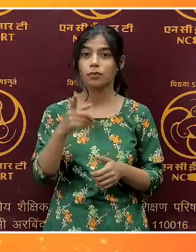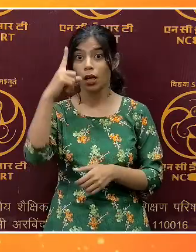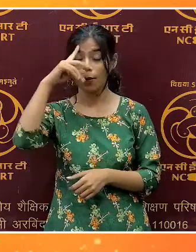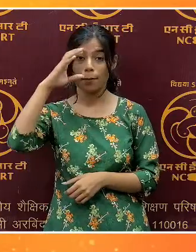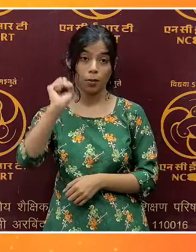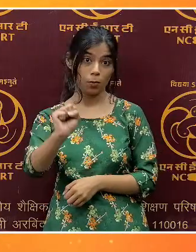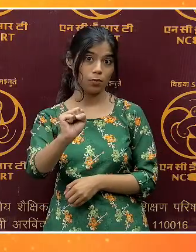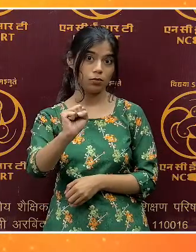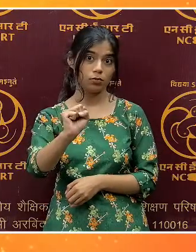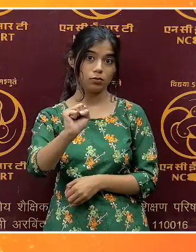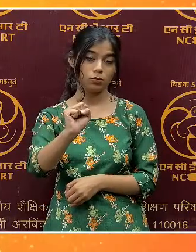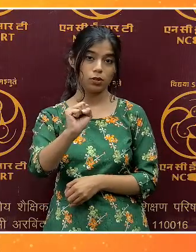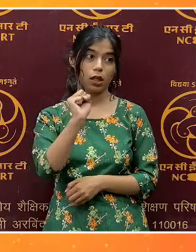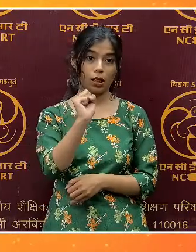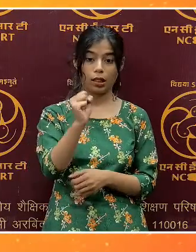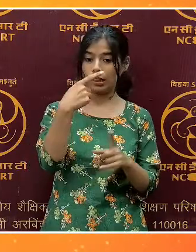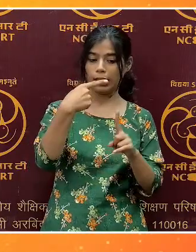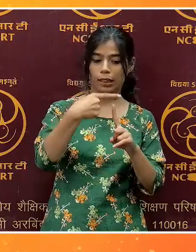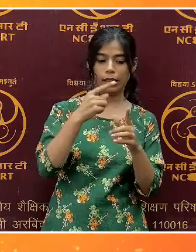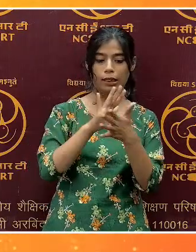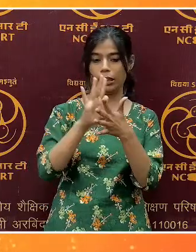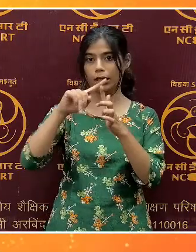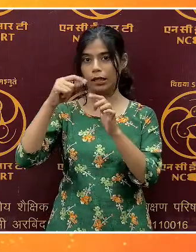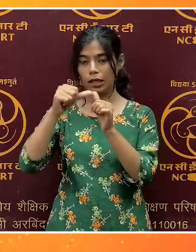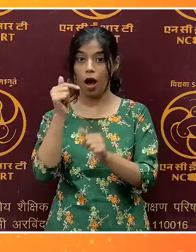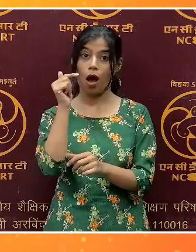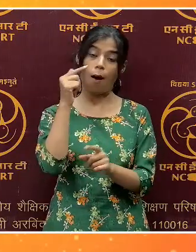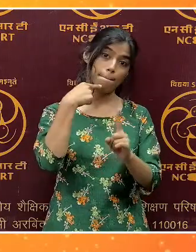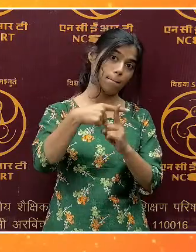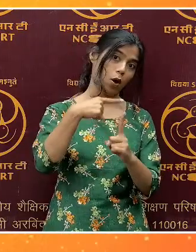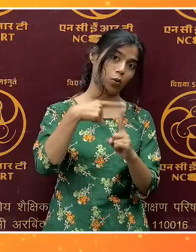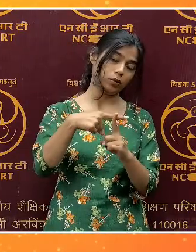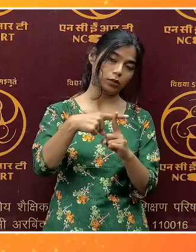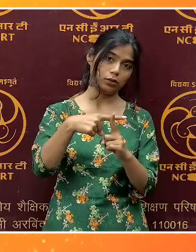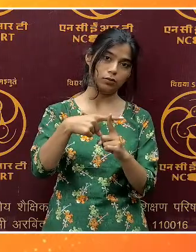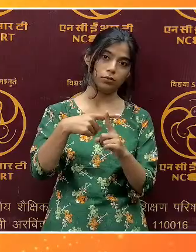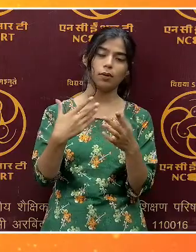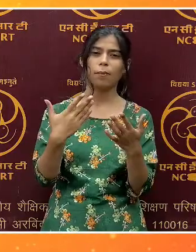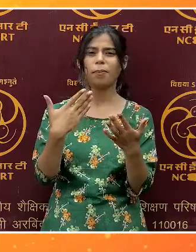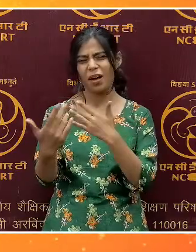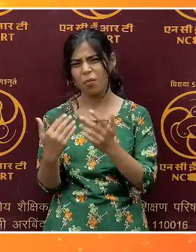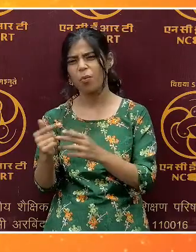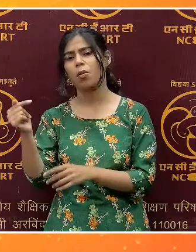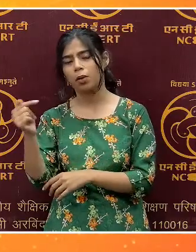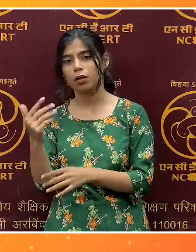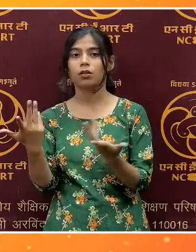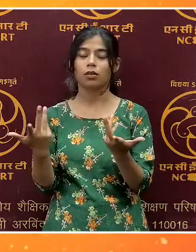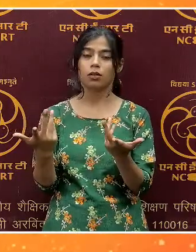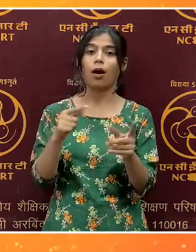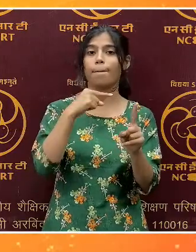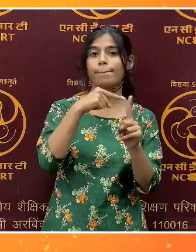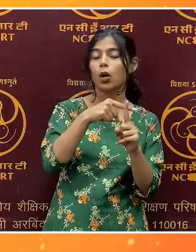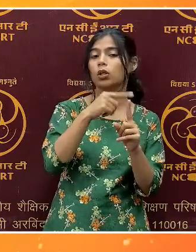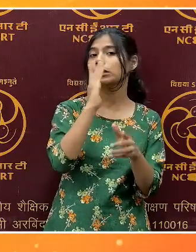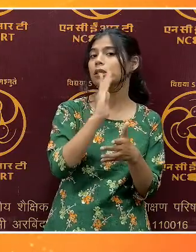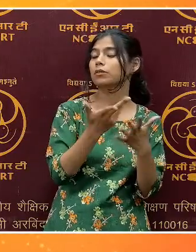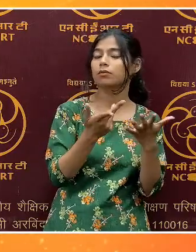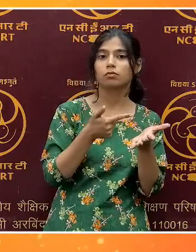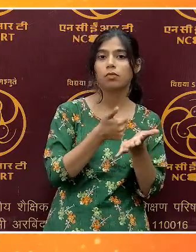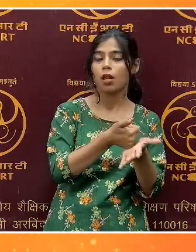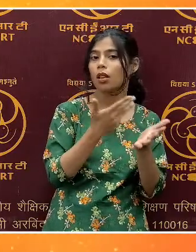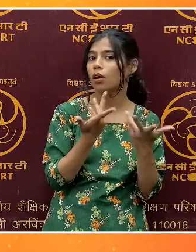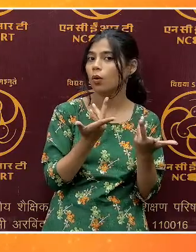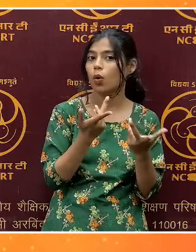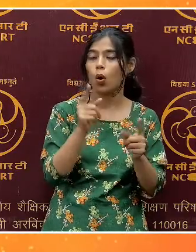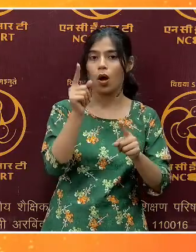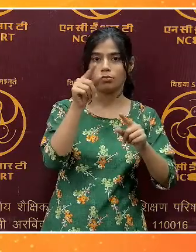Remember, theta can be positive, negative. By convention, positive angle is in